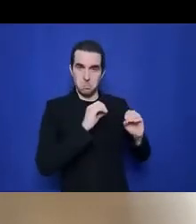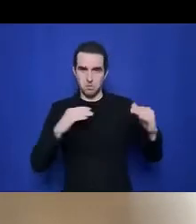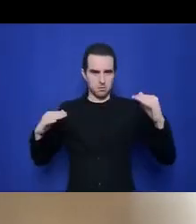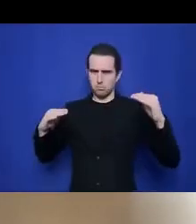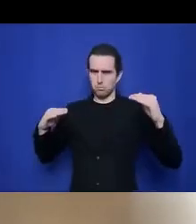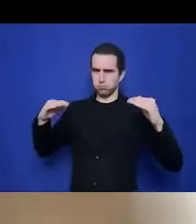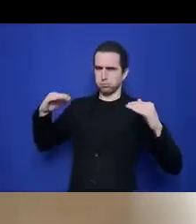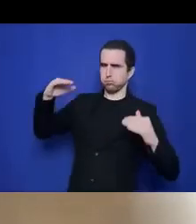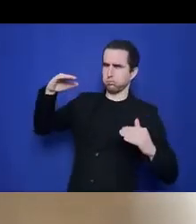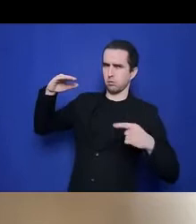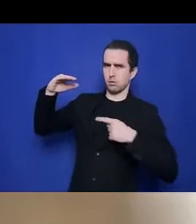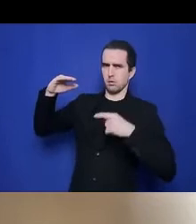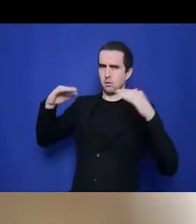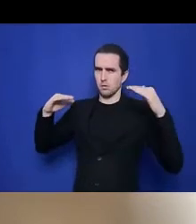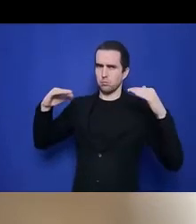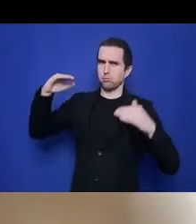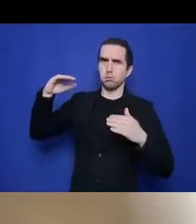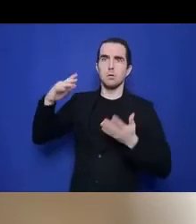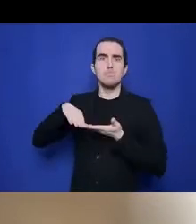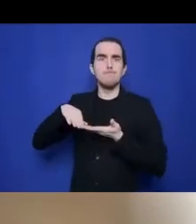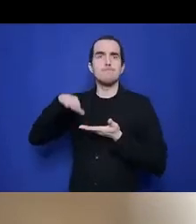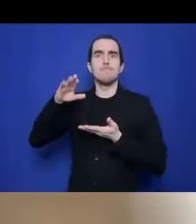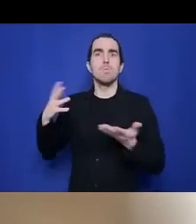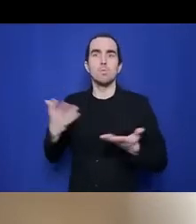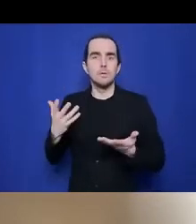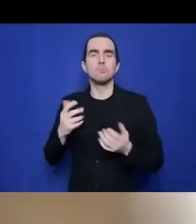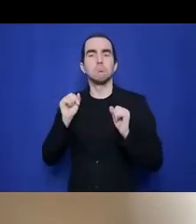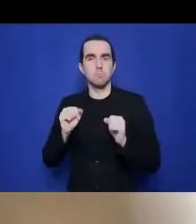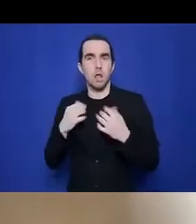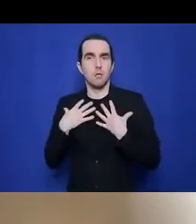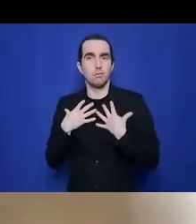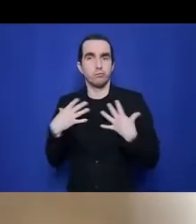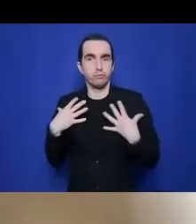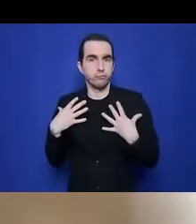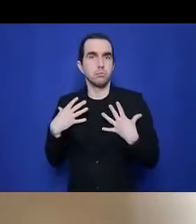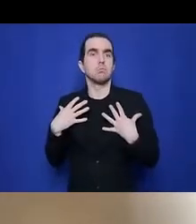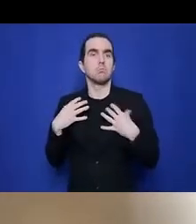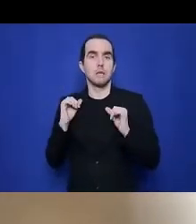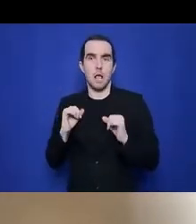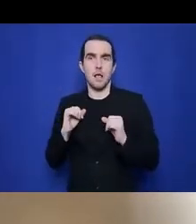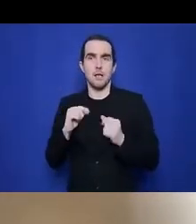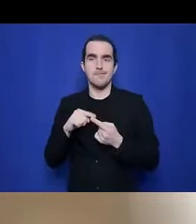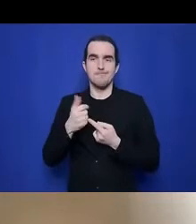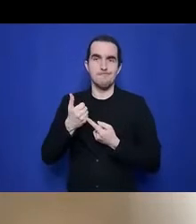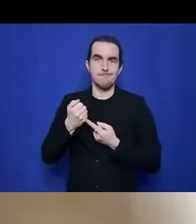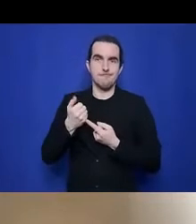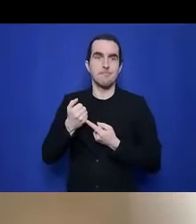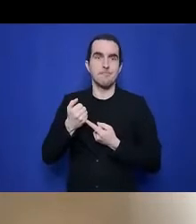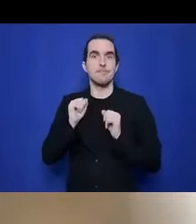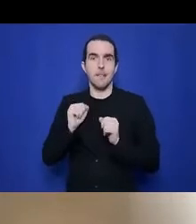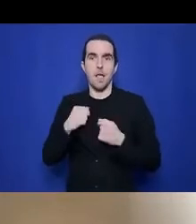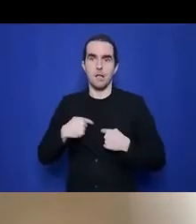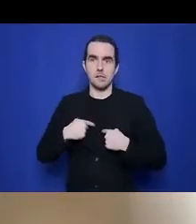and other mental health challenges. This could be because of misconceptions about